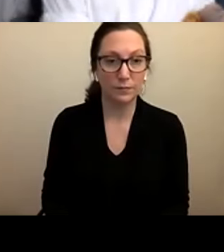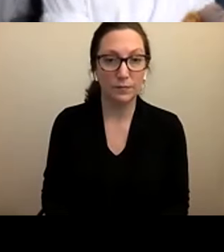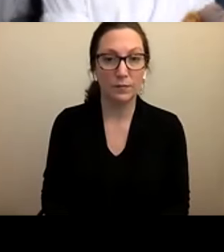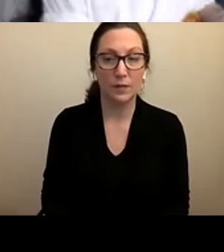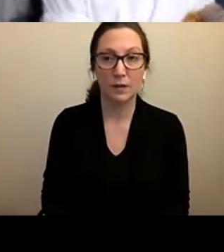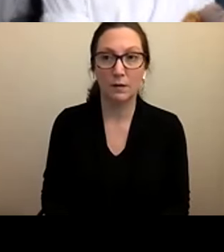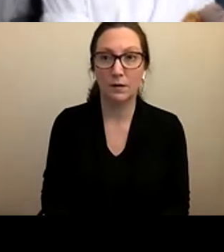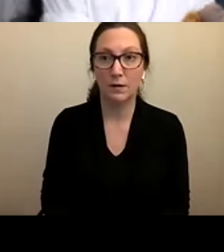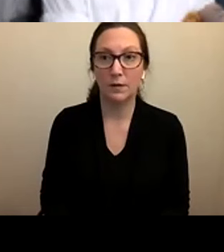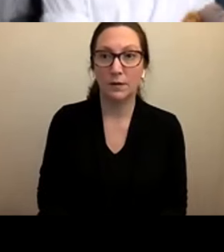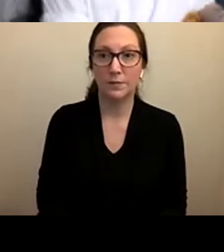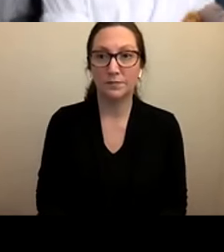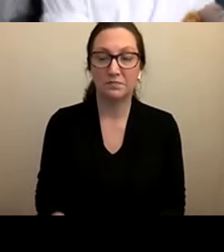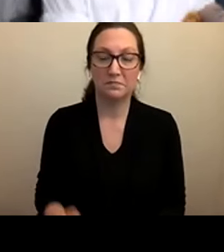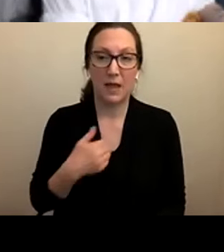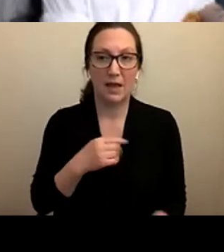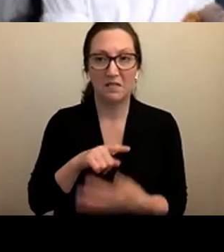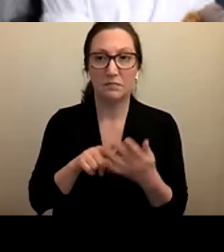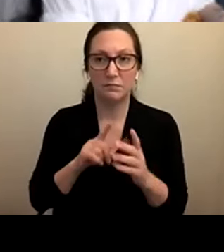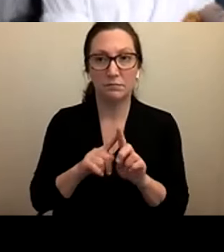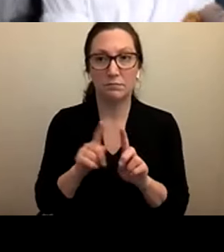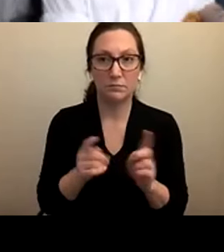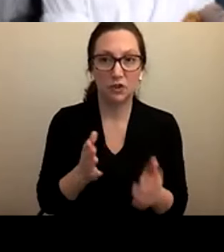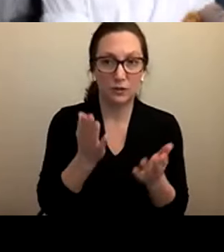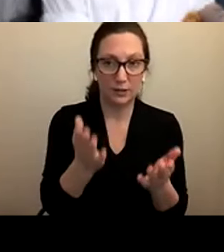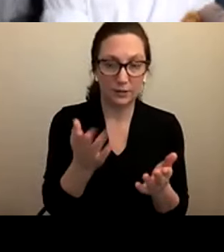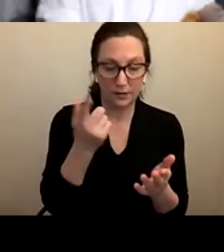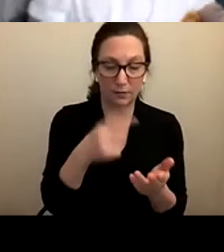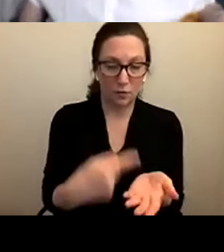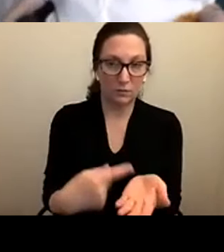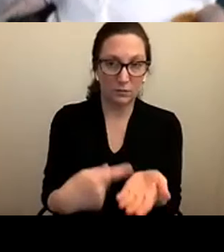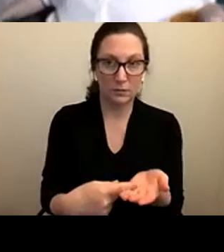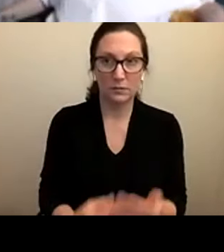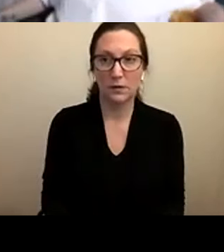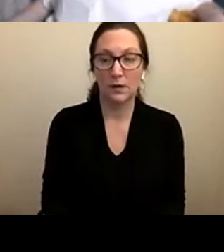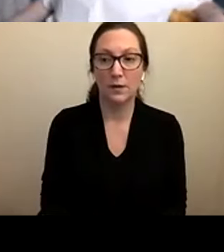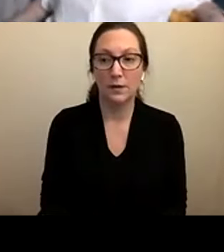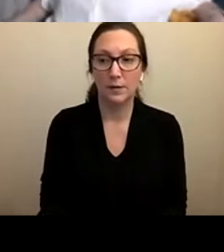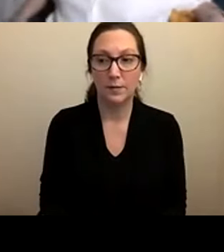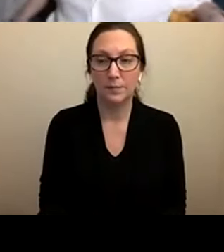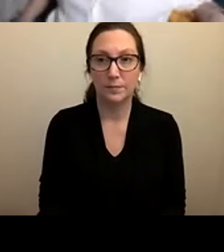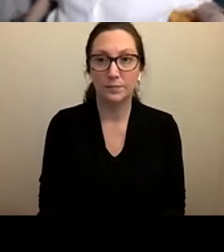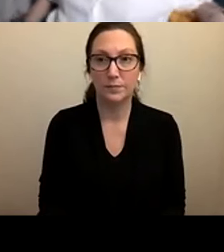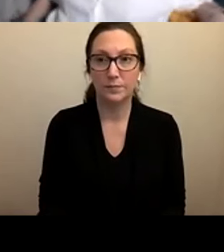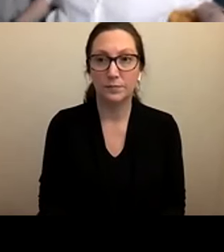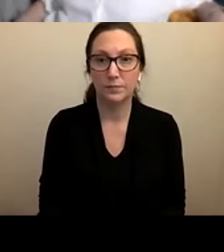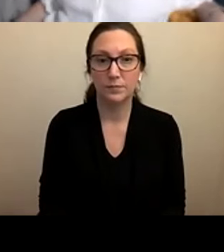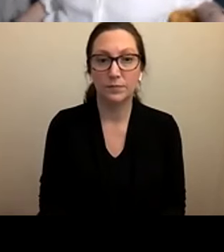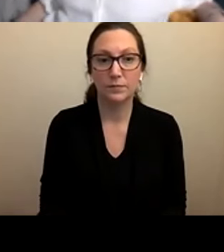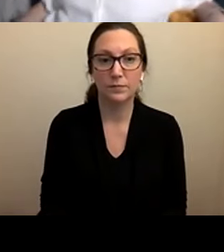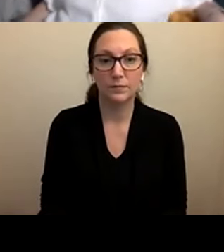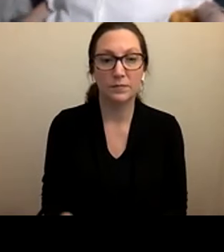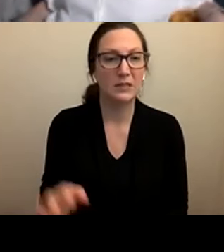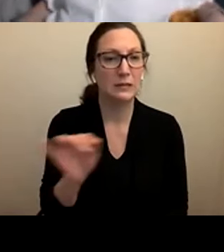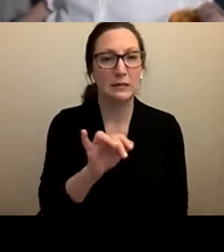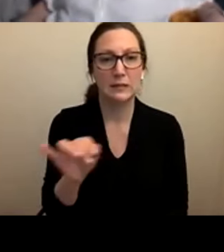offer these as suggestions for discussion, much like we did during the work group